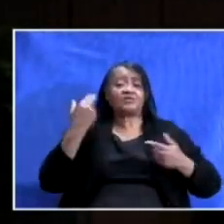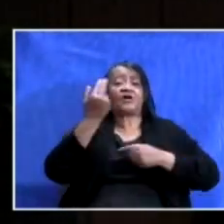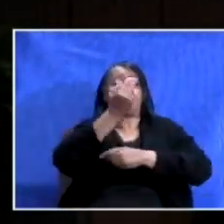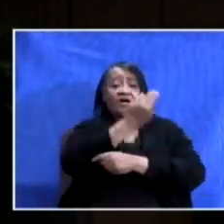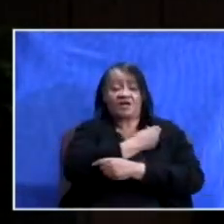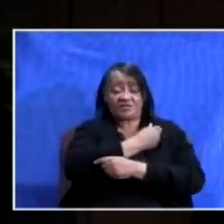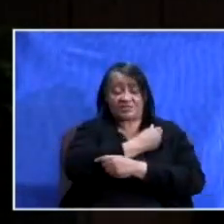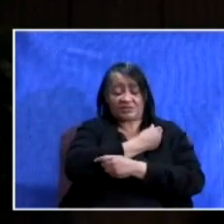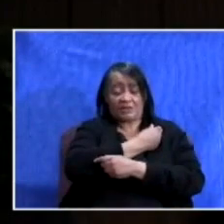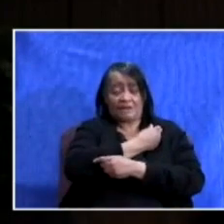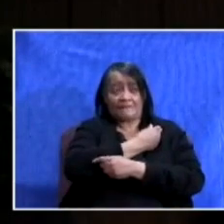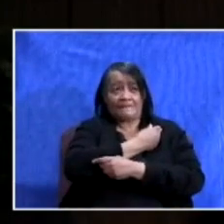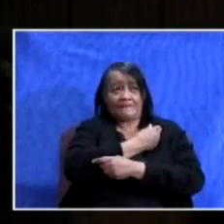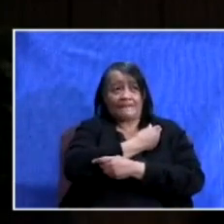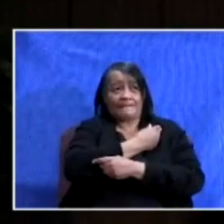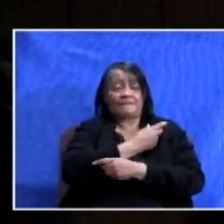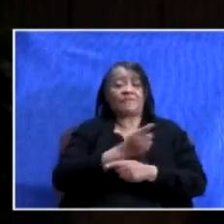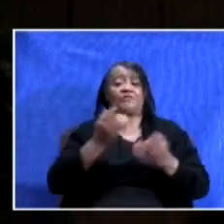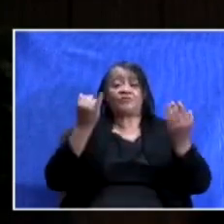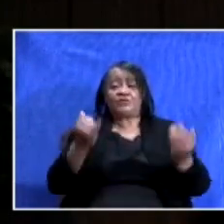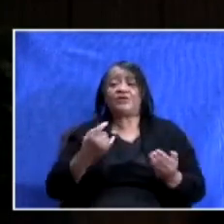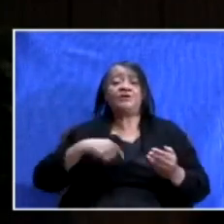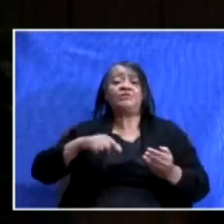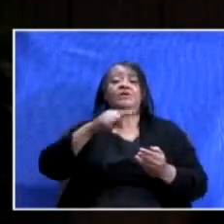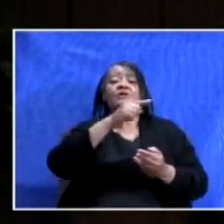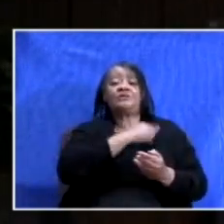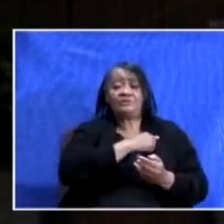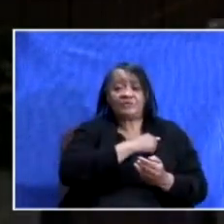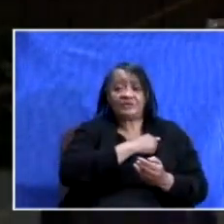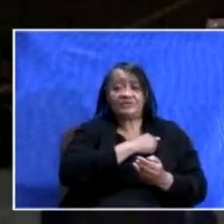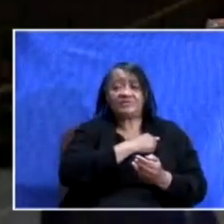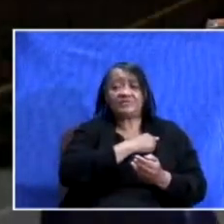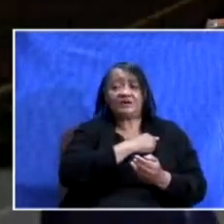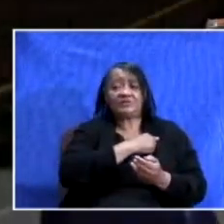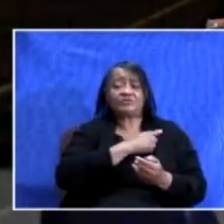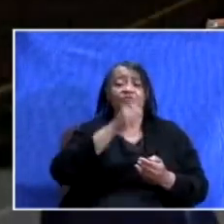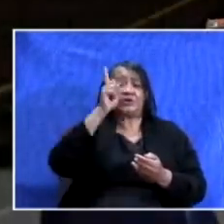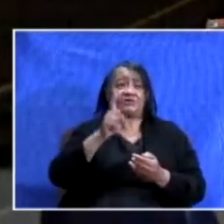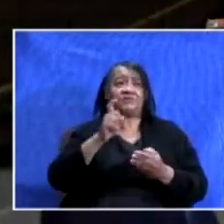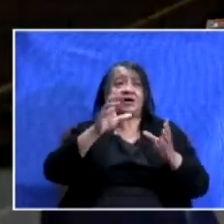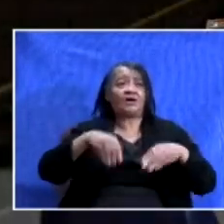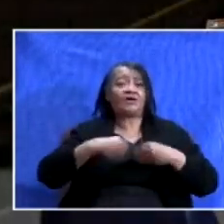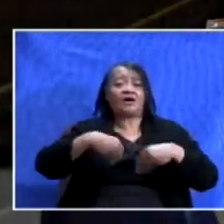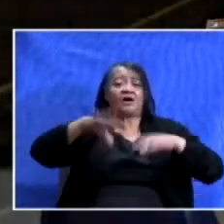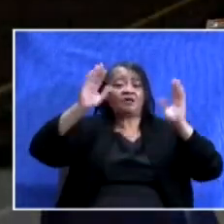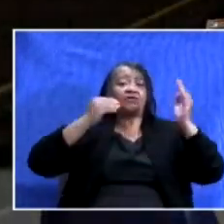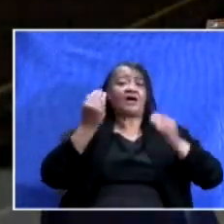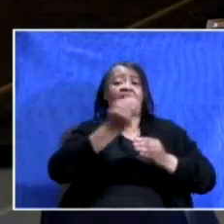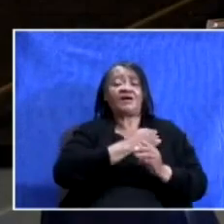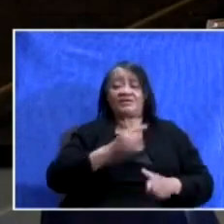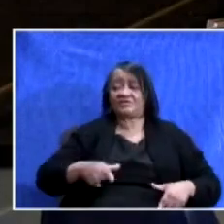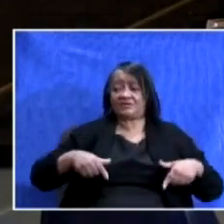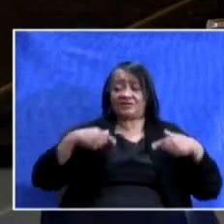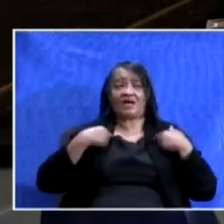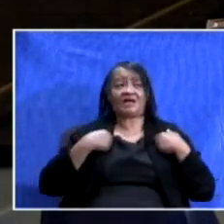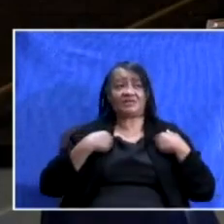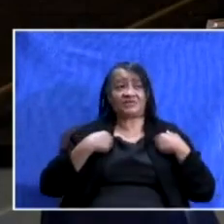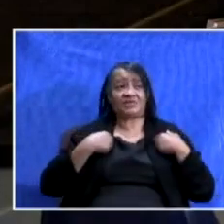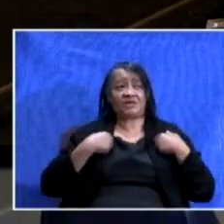us. So we ought to give up our